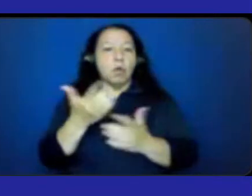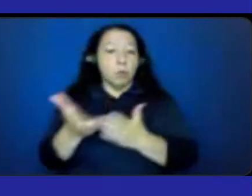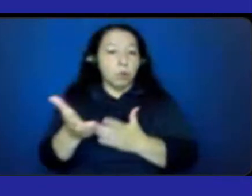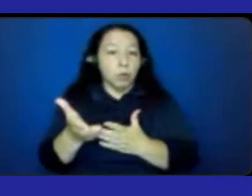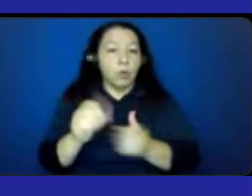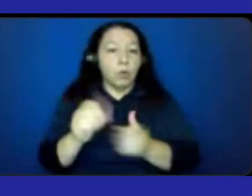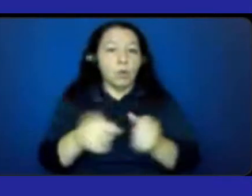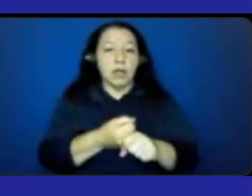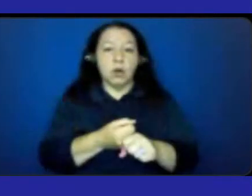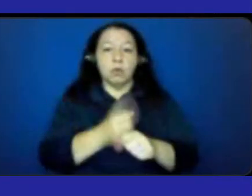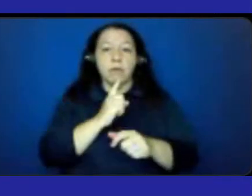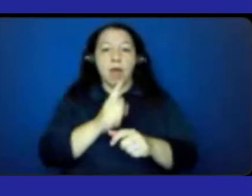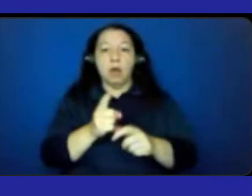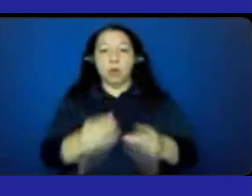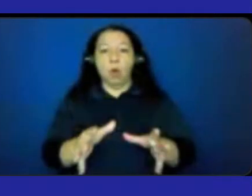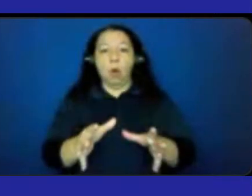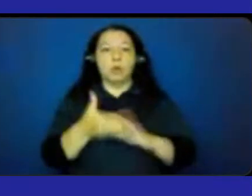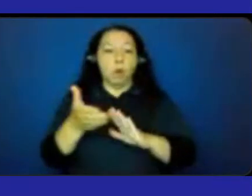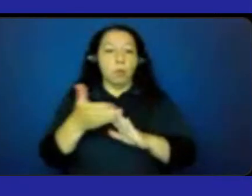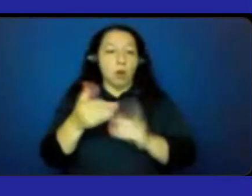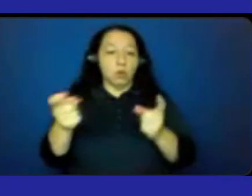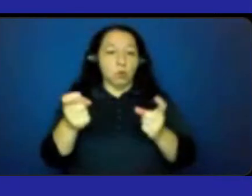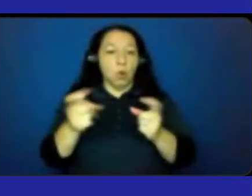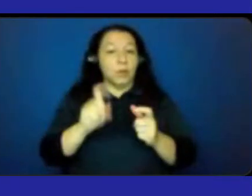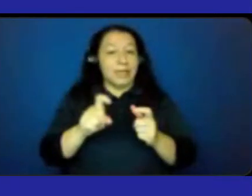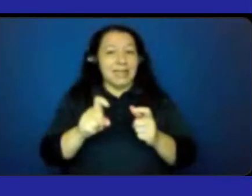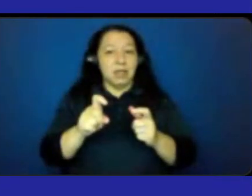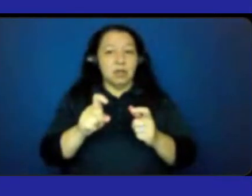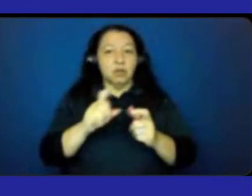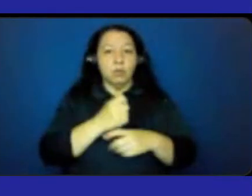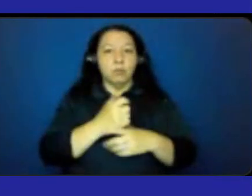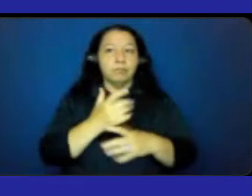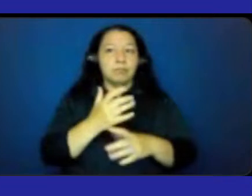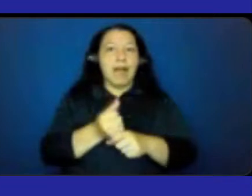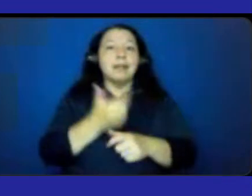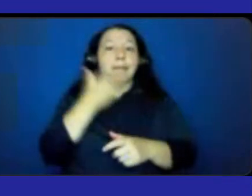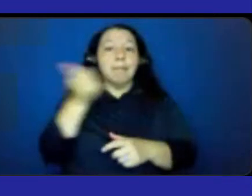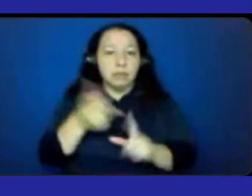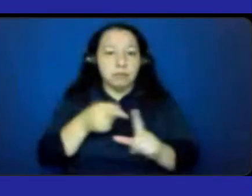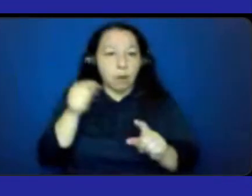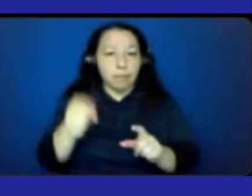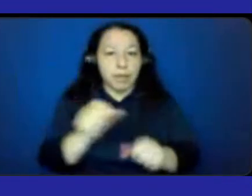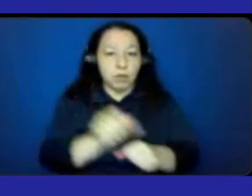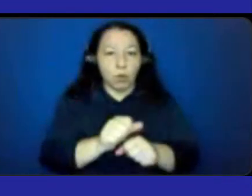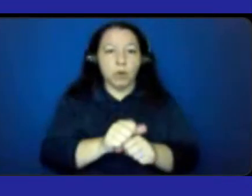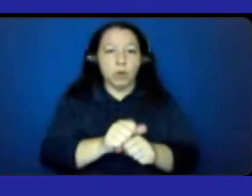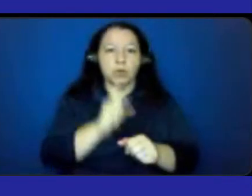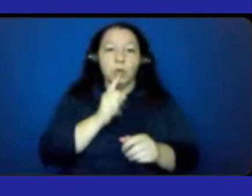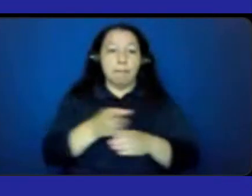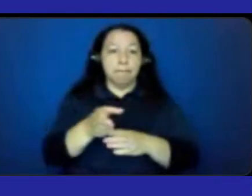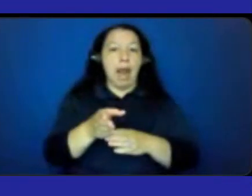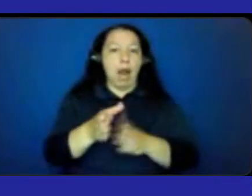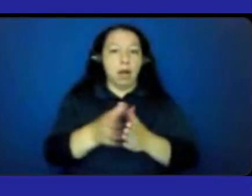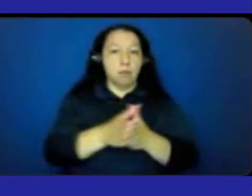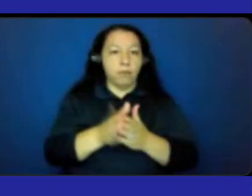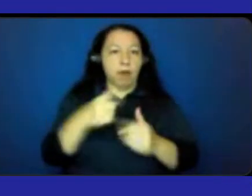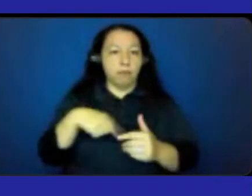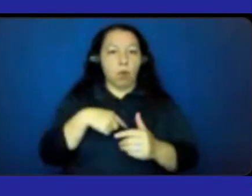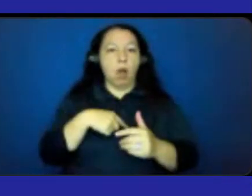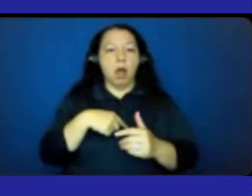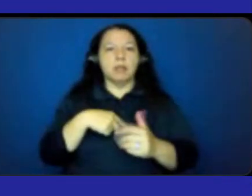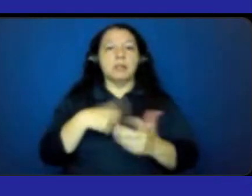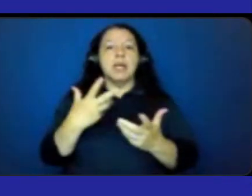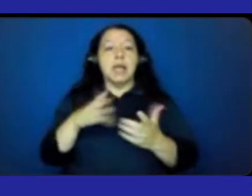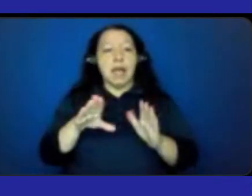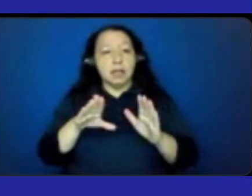really needed to optimize this work. This was a main motivator for us in centralizing the service agreement